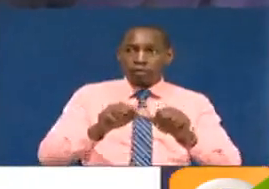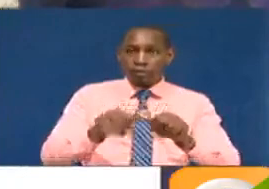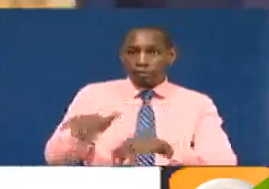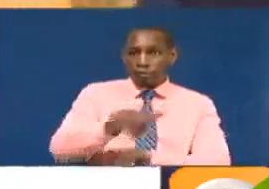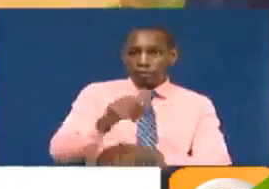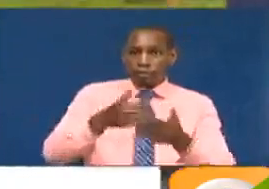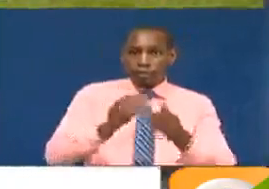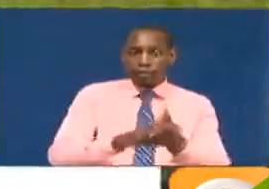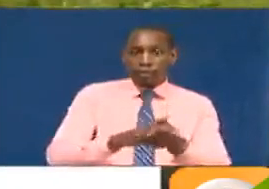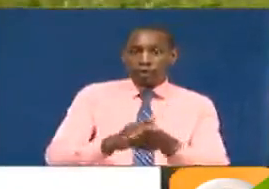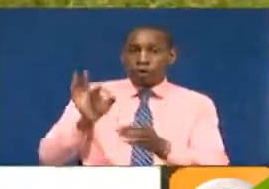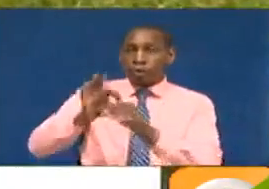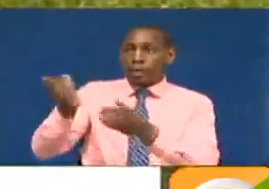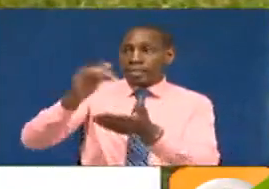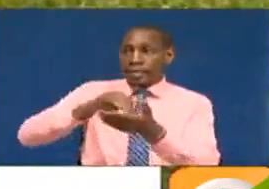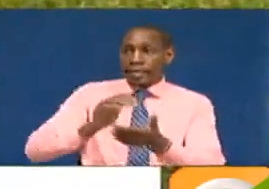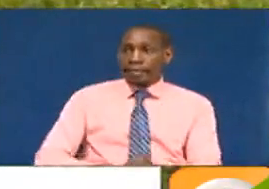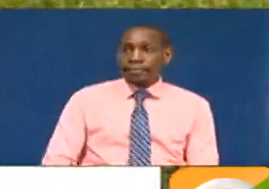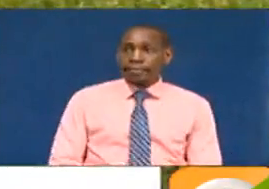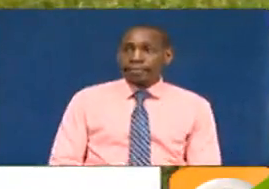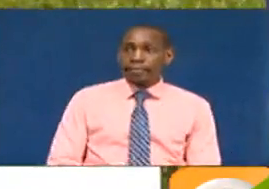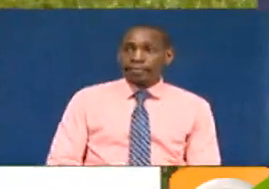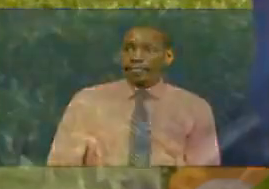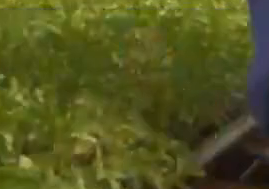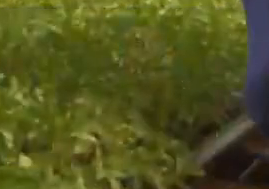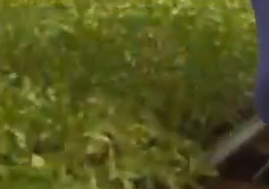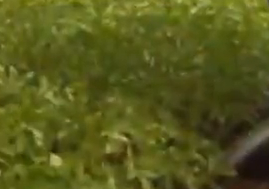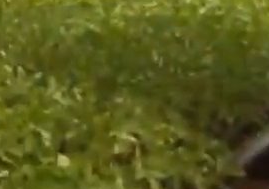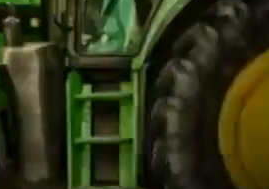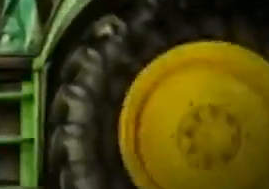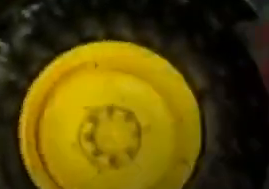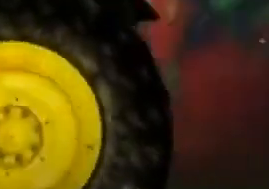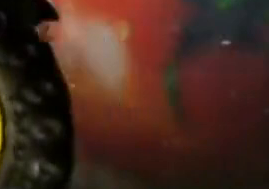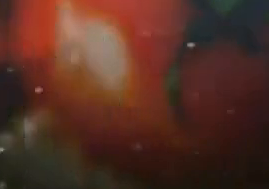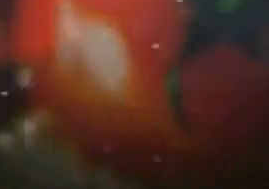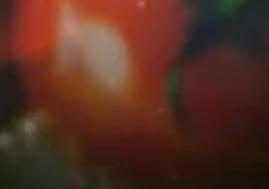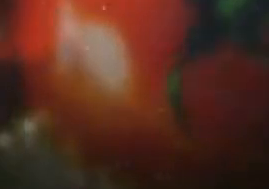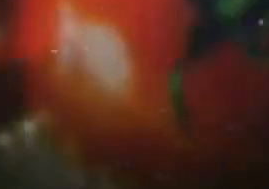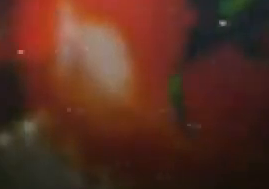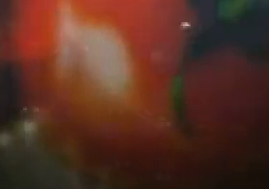uniformity before transplanting. Dennis Otieno, Smart Farm.